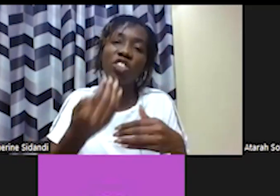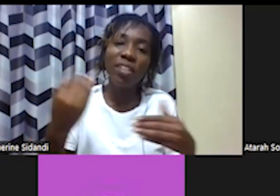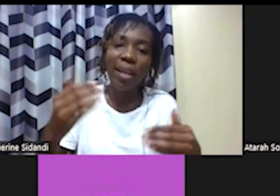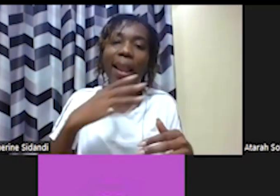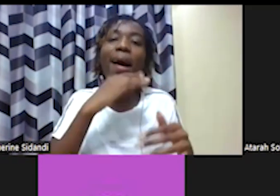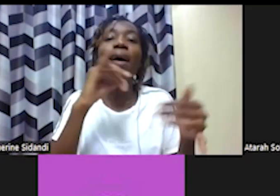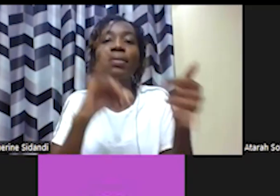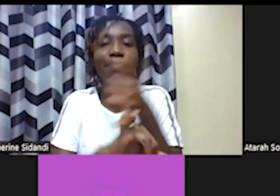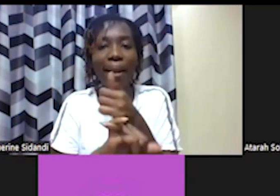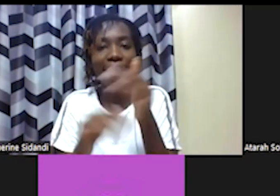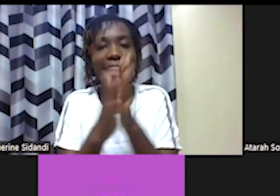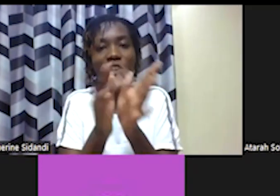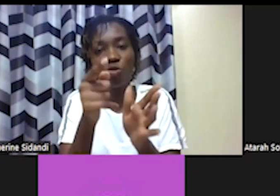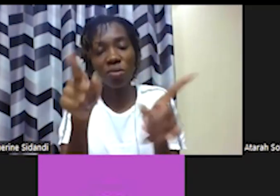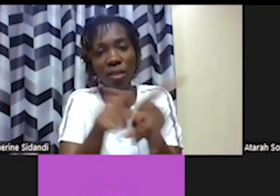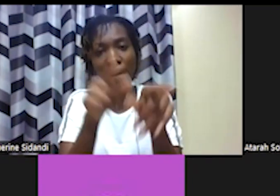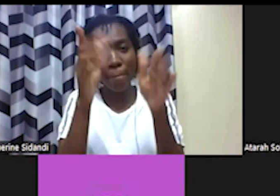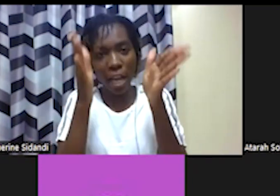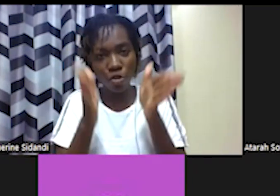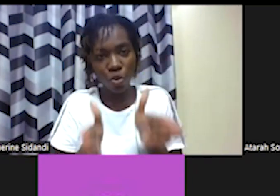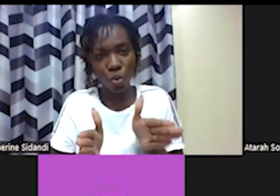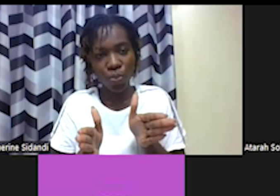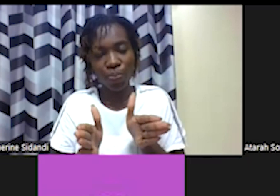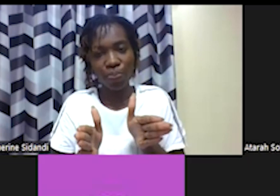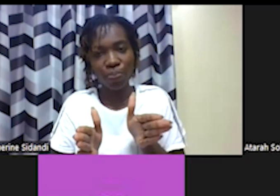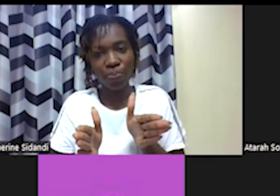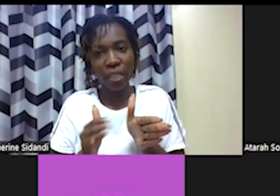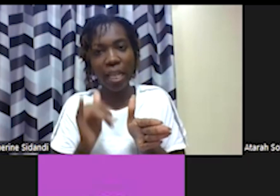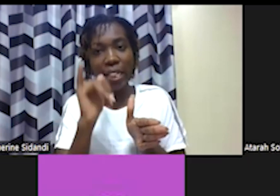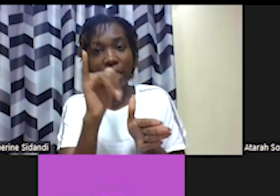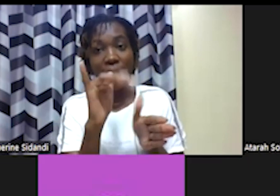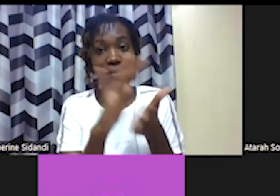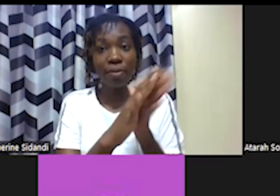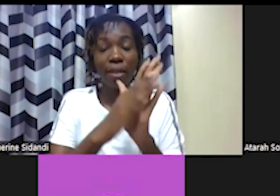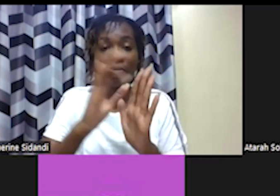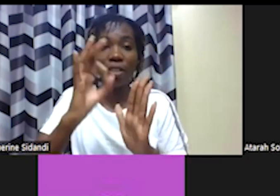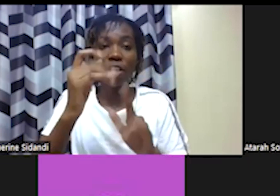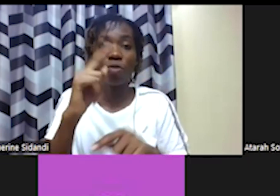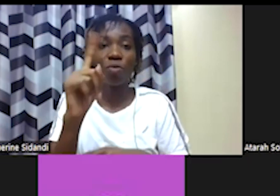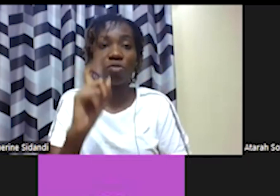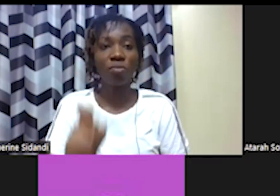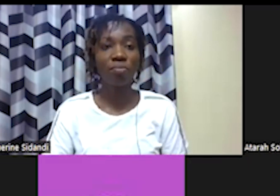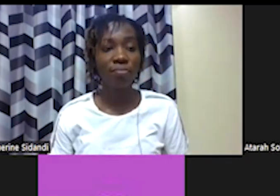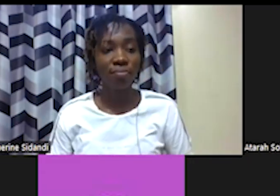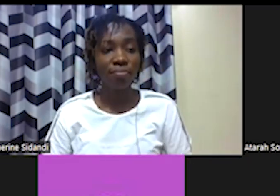husband, and you as a person? That would be the third question.